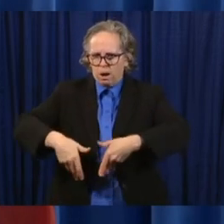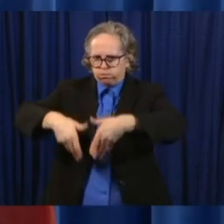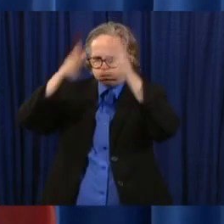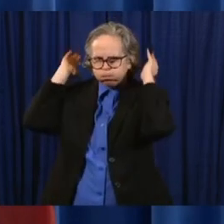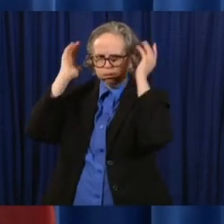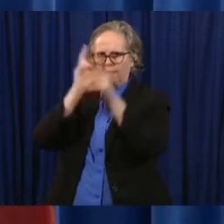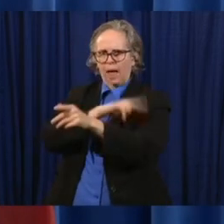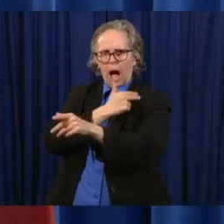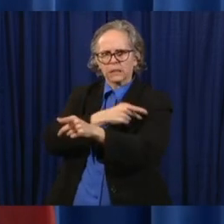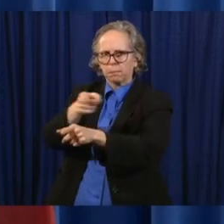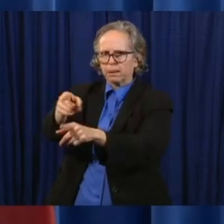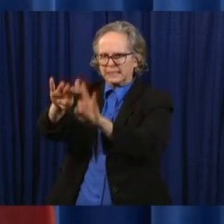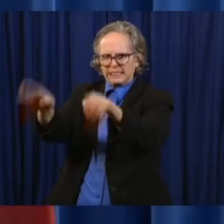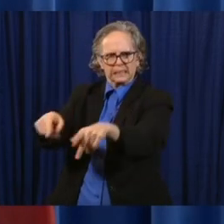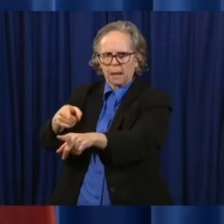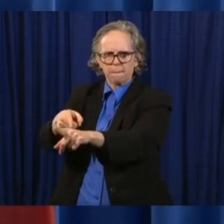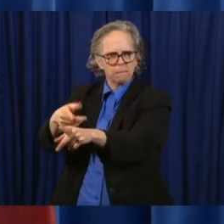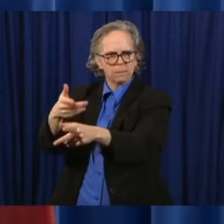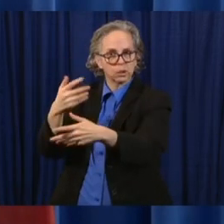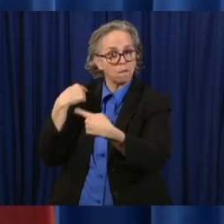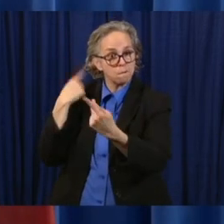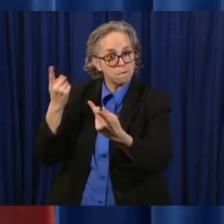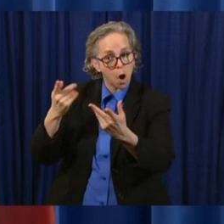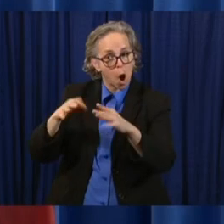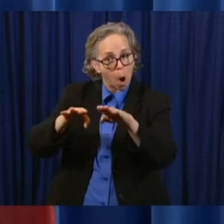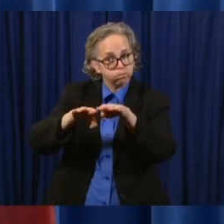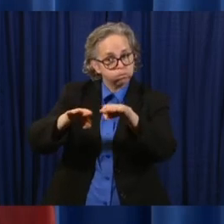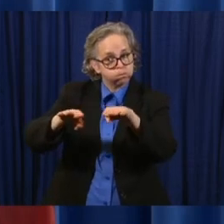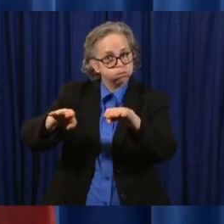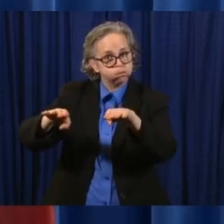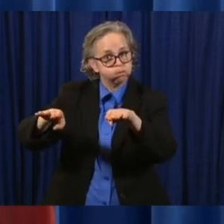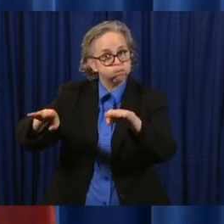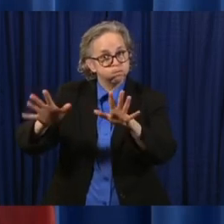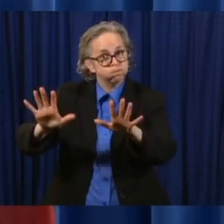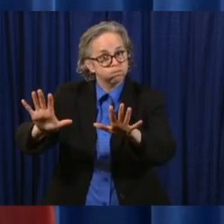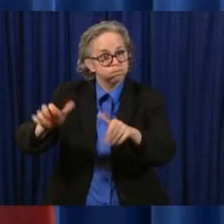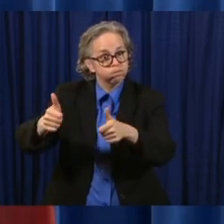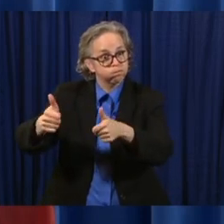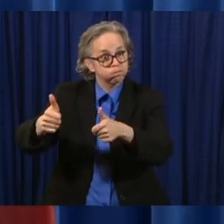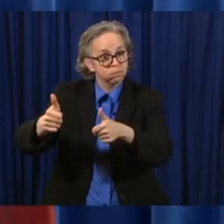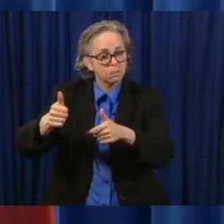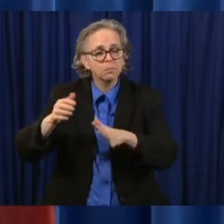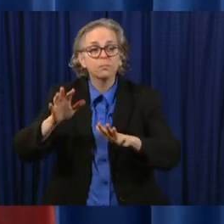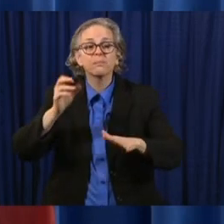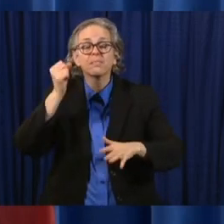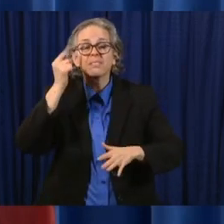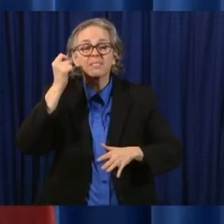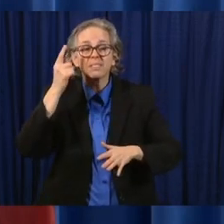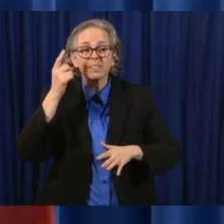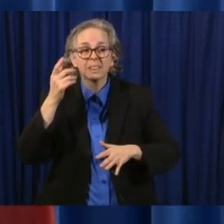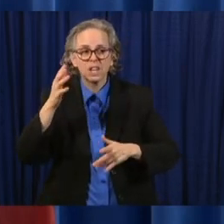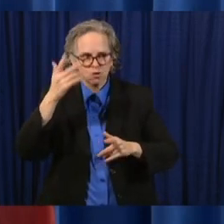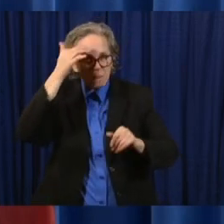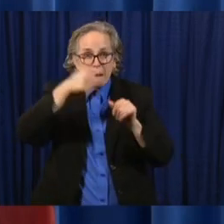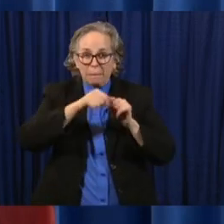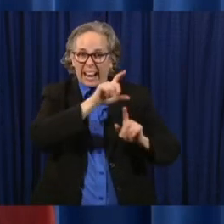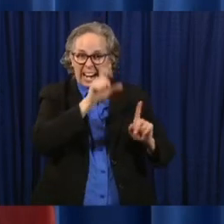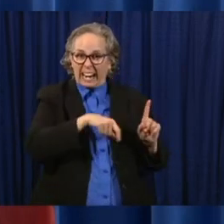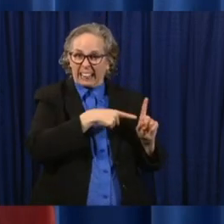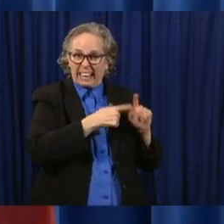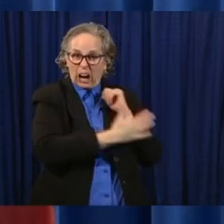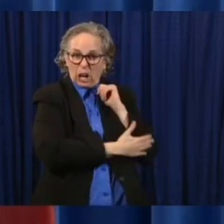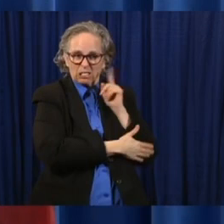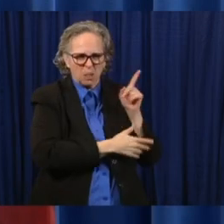did not want to see rationing of ventilators and other things that we saw in Italy. We did not want to see Americans go